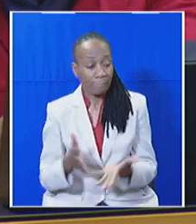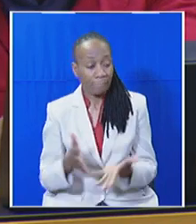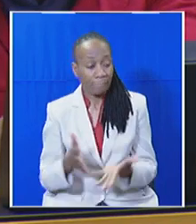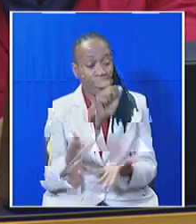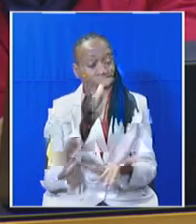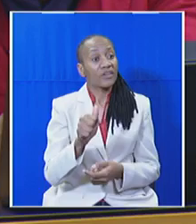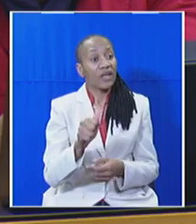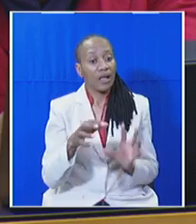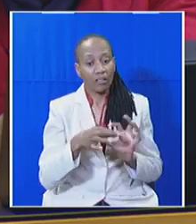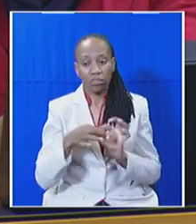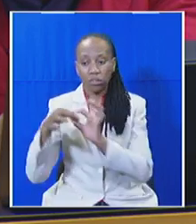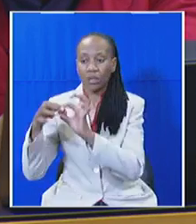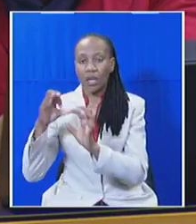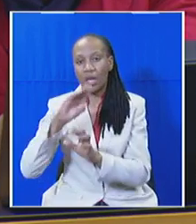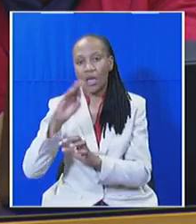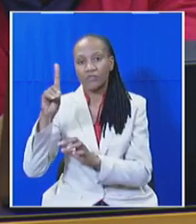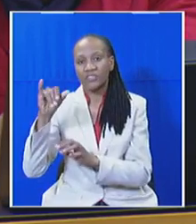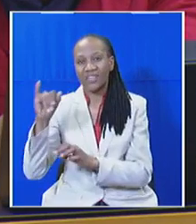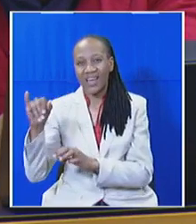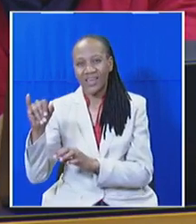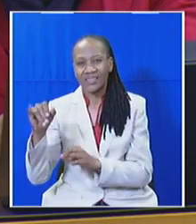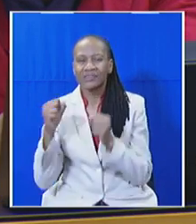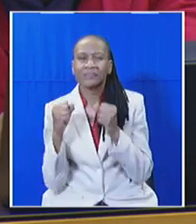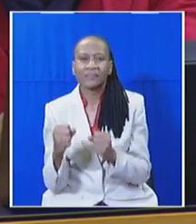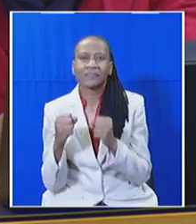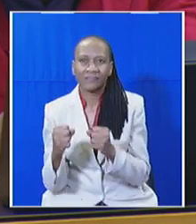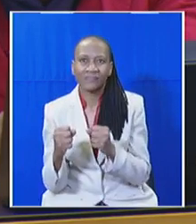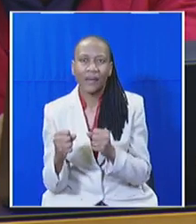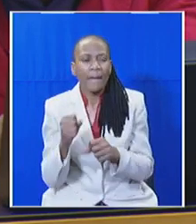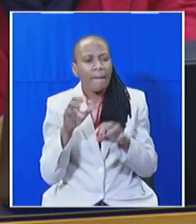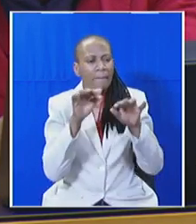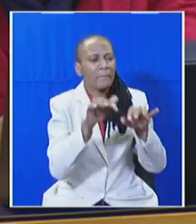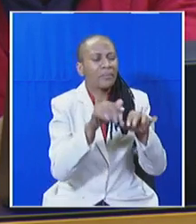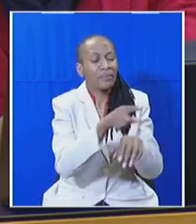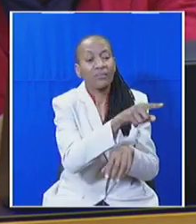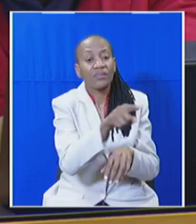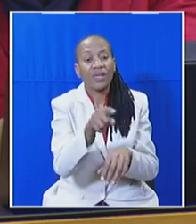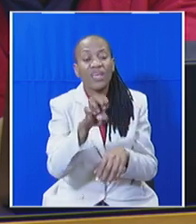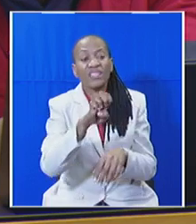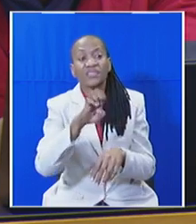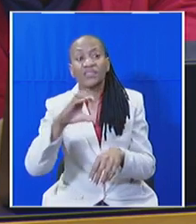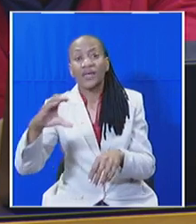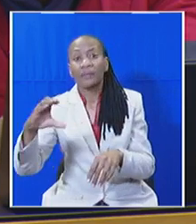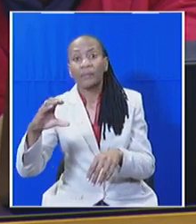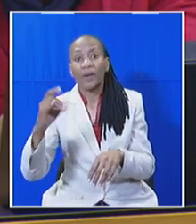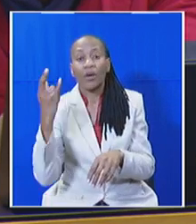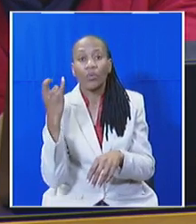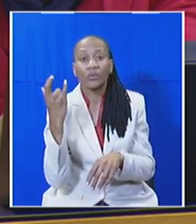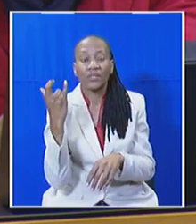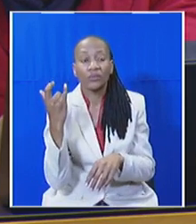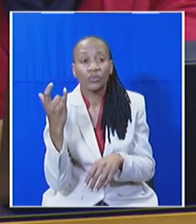reliance will remain where it is. The people in Queenstown, in